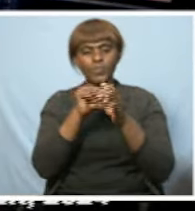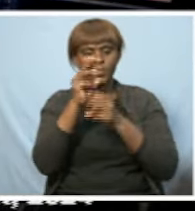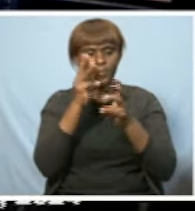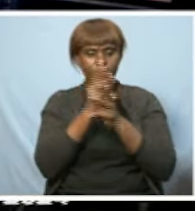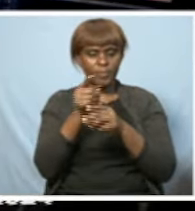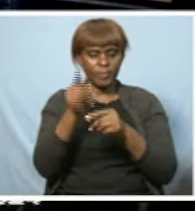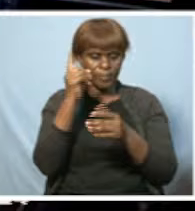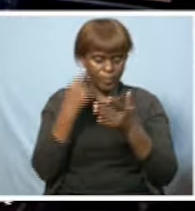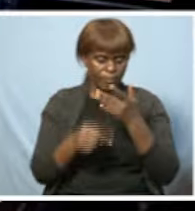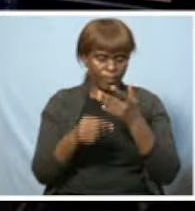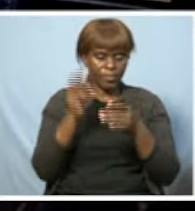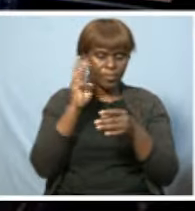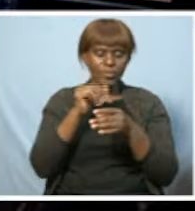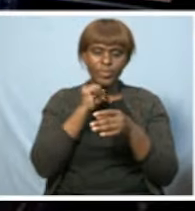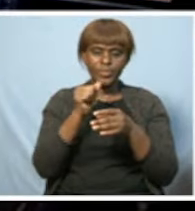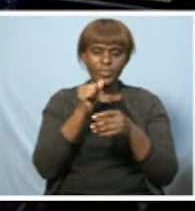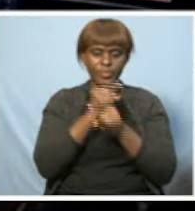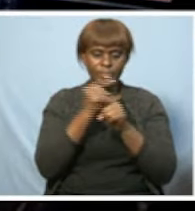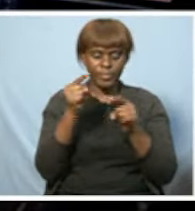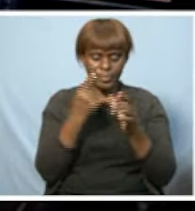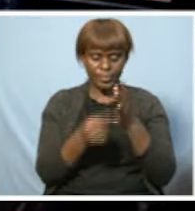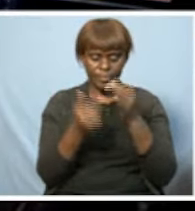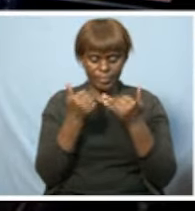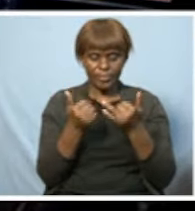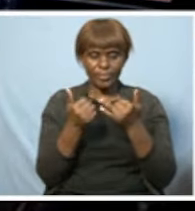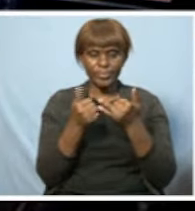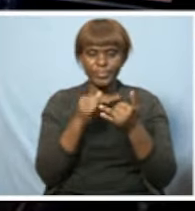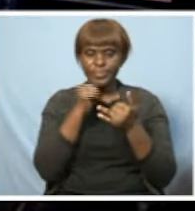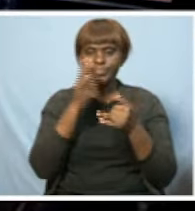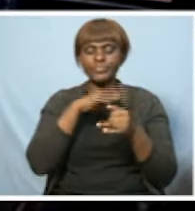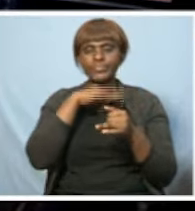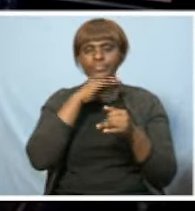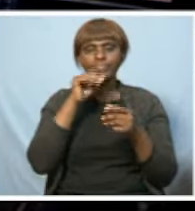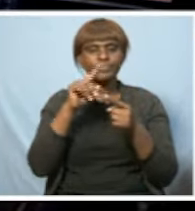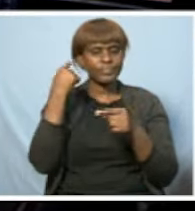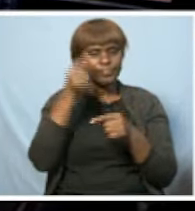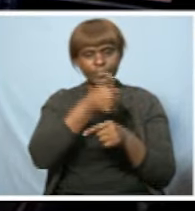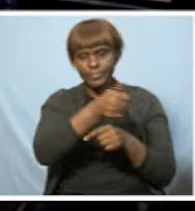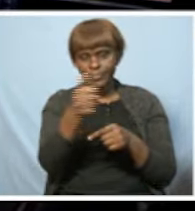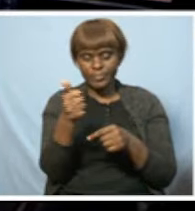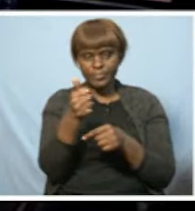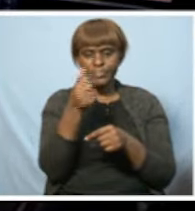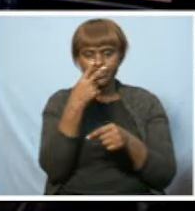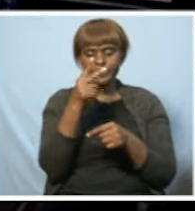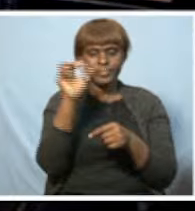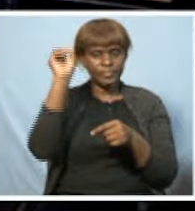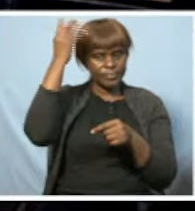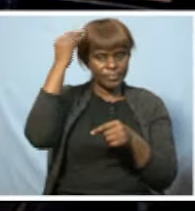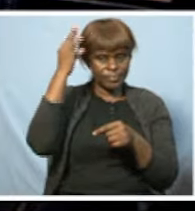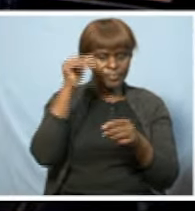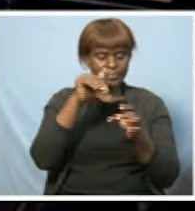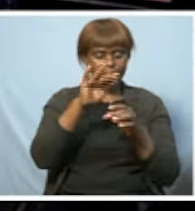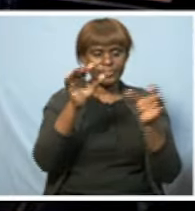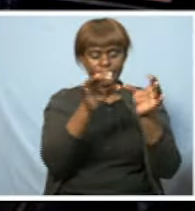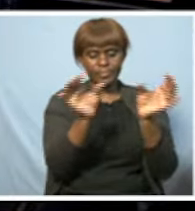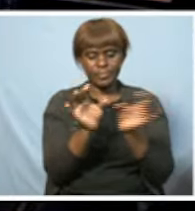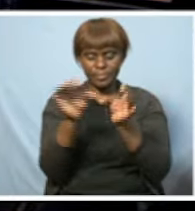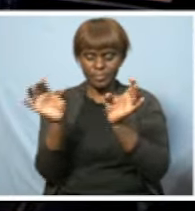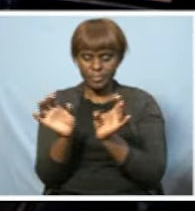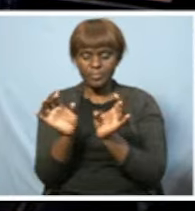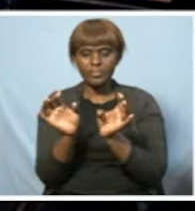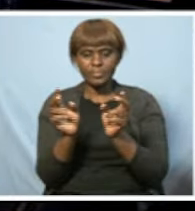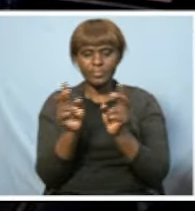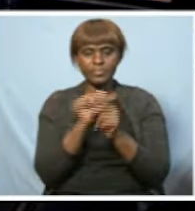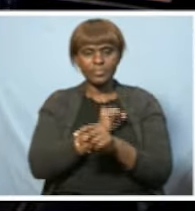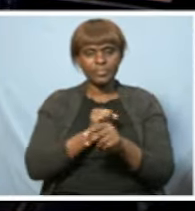not it will just not suffice to them seeing an ambulance in their constituents. Sorry